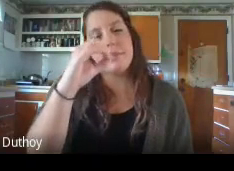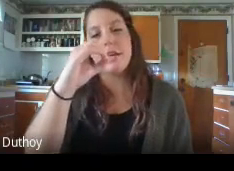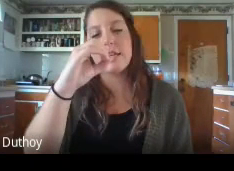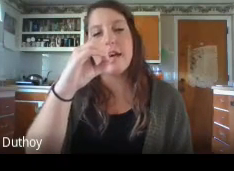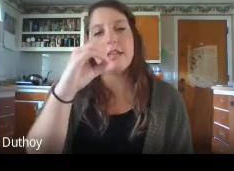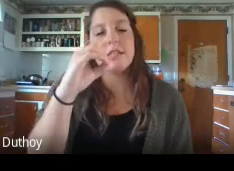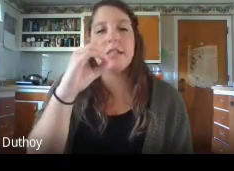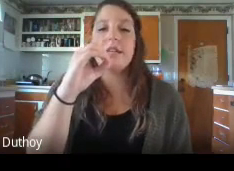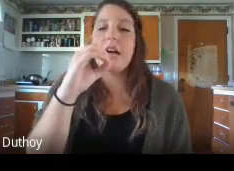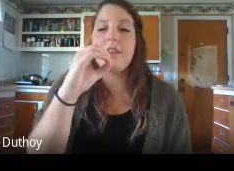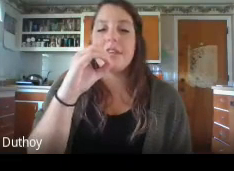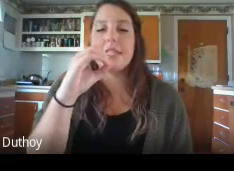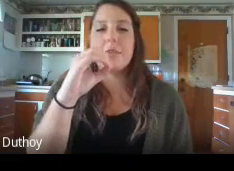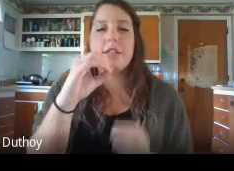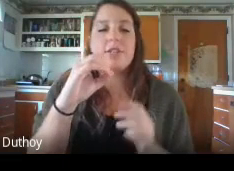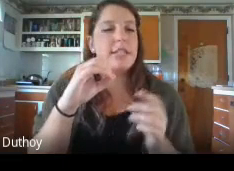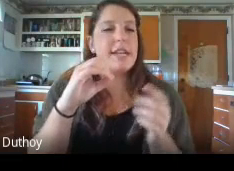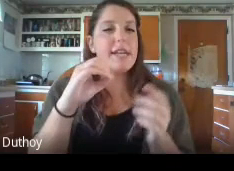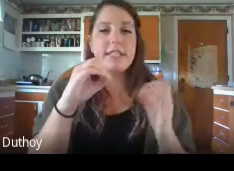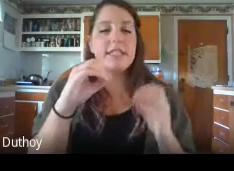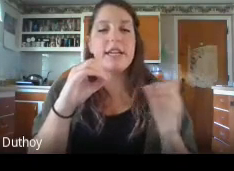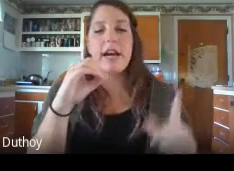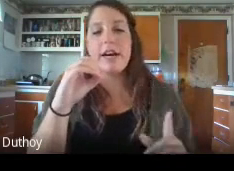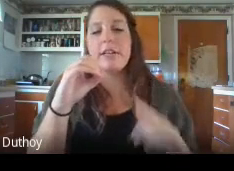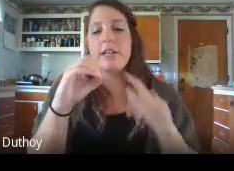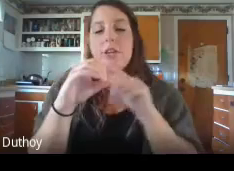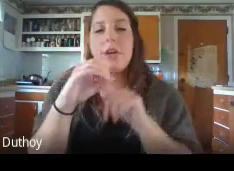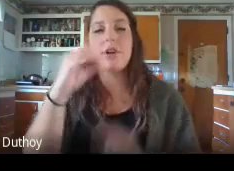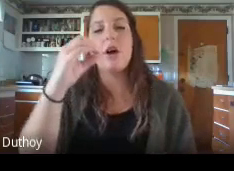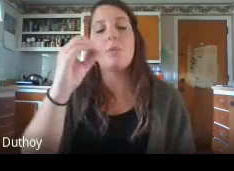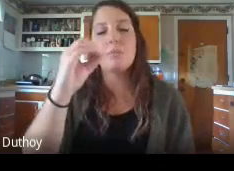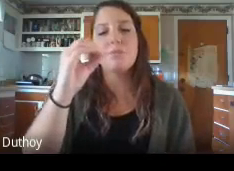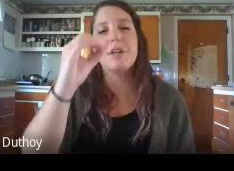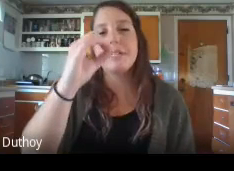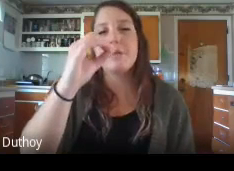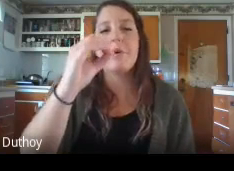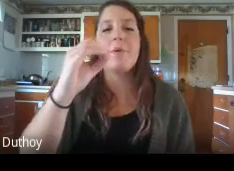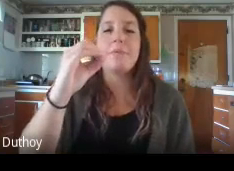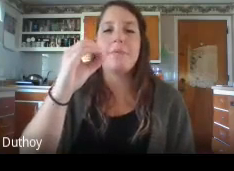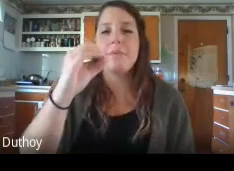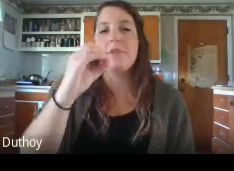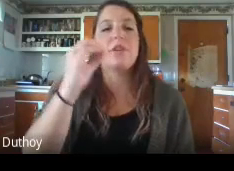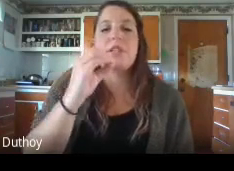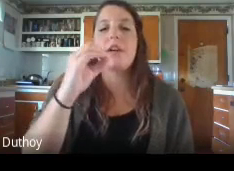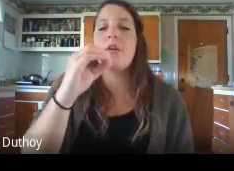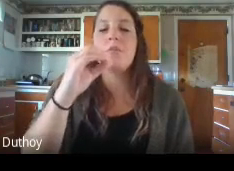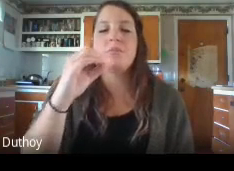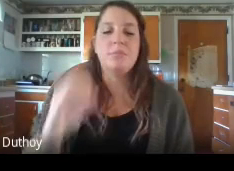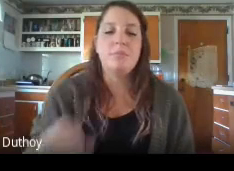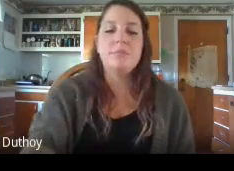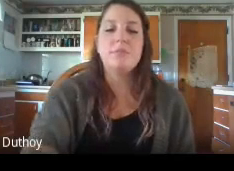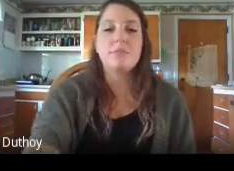O, again, it's an obvious one, just like C and L. You have your O. Pretty simple. Looks like